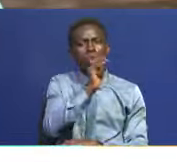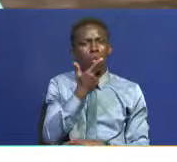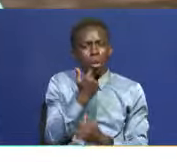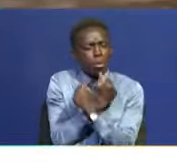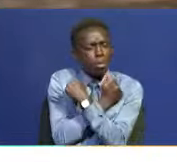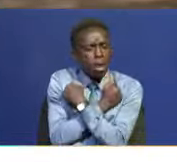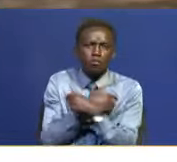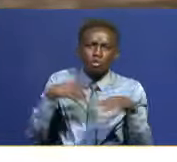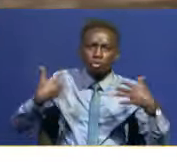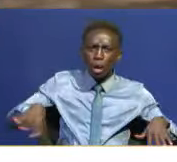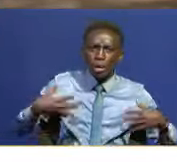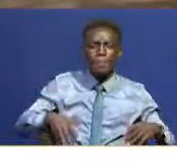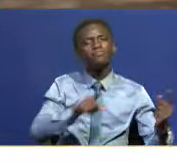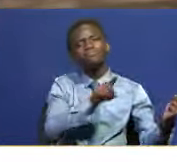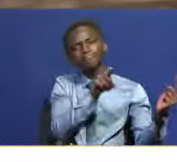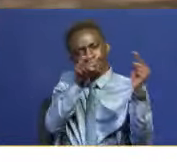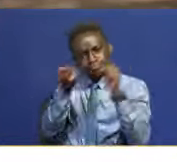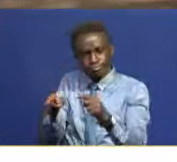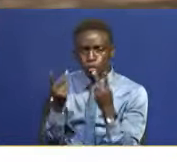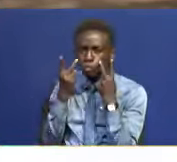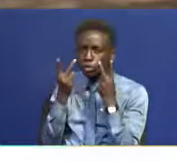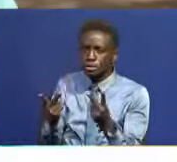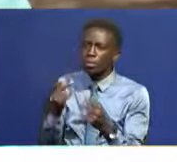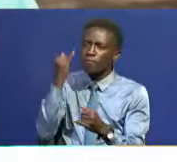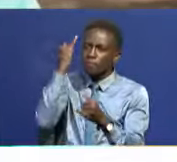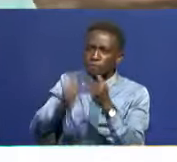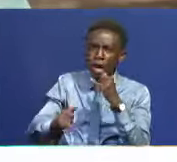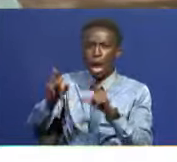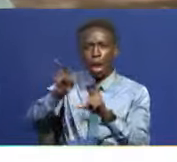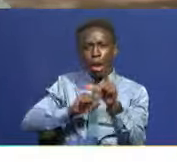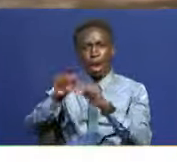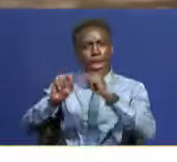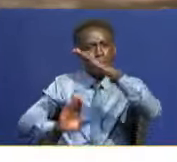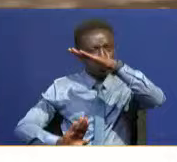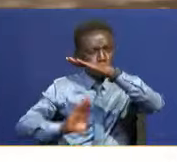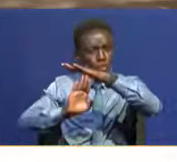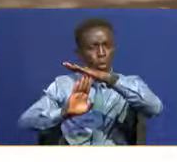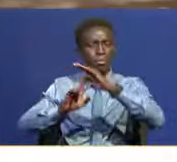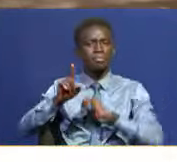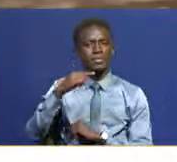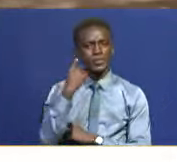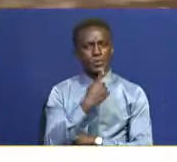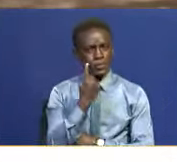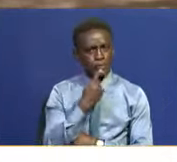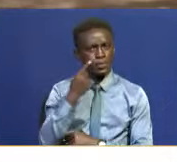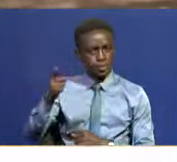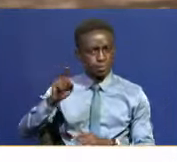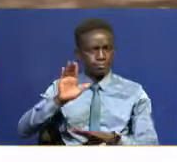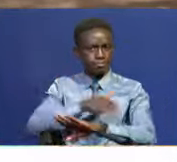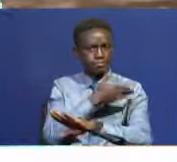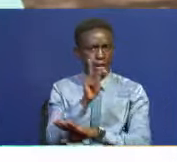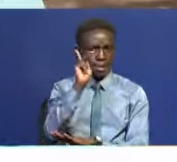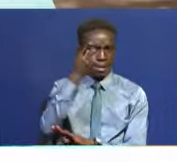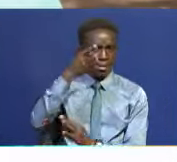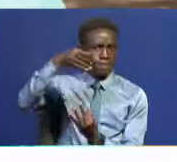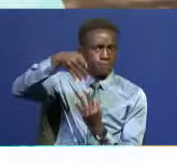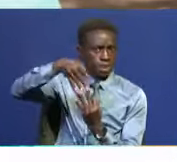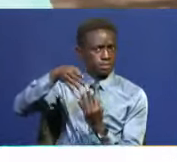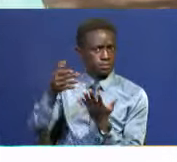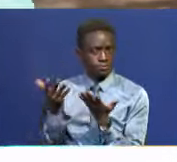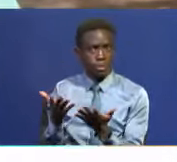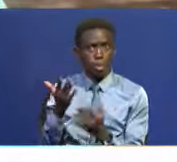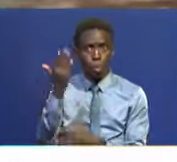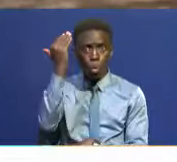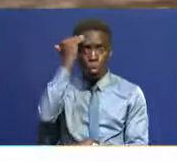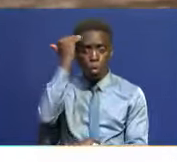see the final products of this Kenya Music Festival. Where we are heading as a country, the creativity,